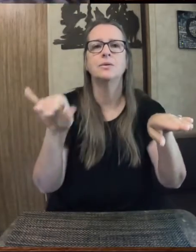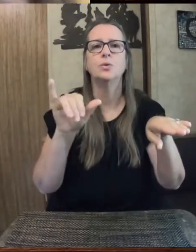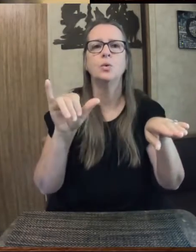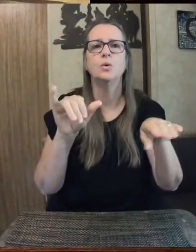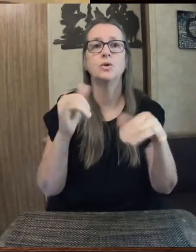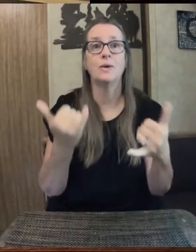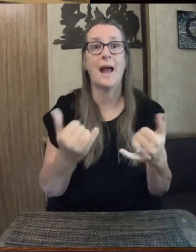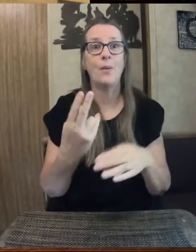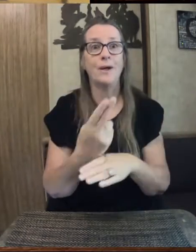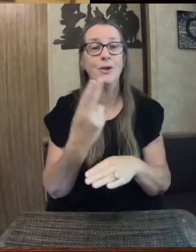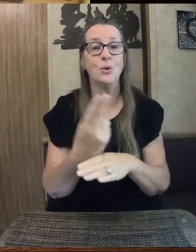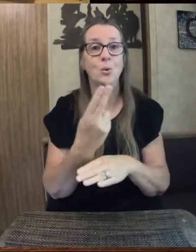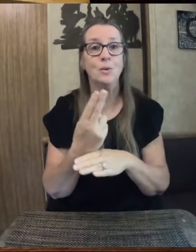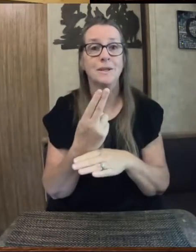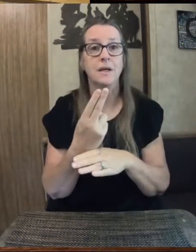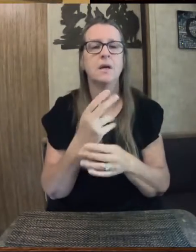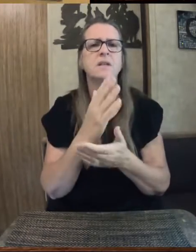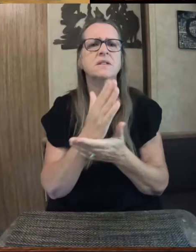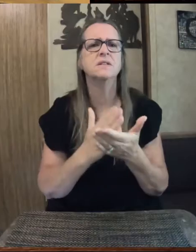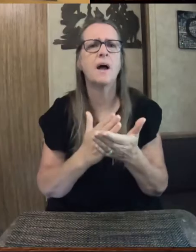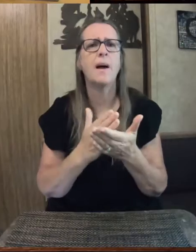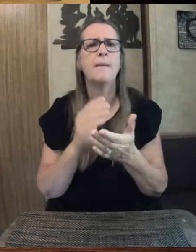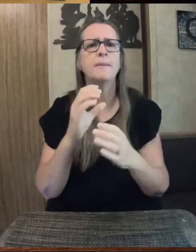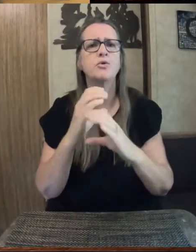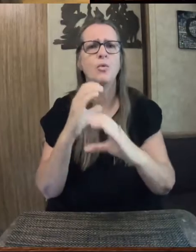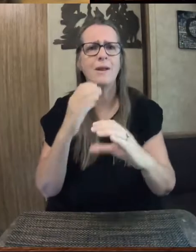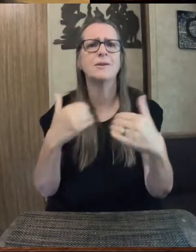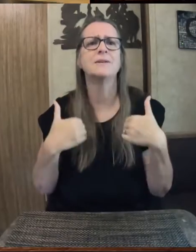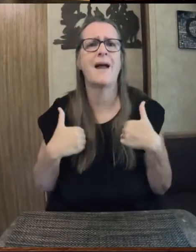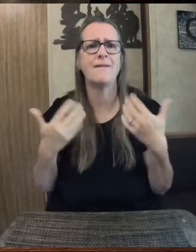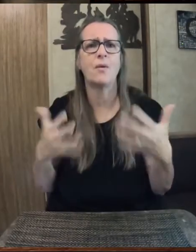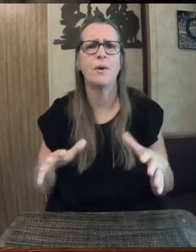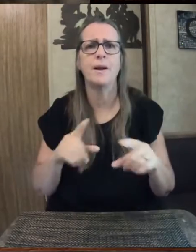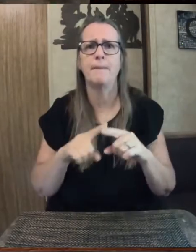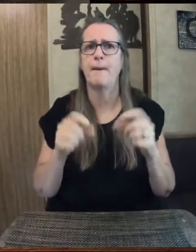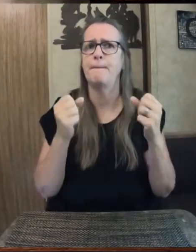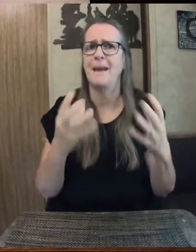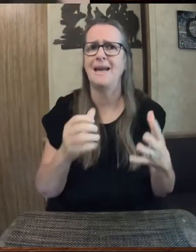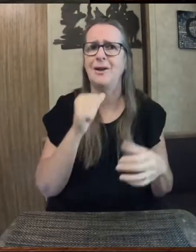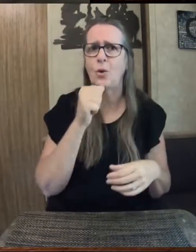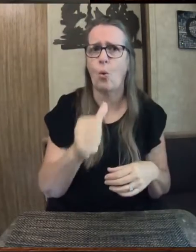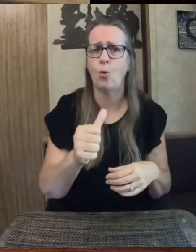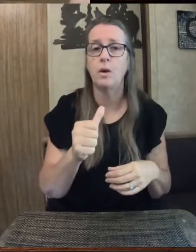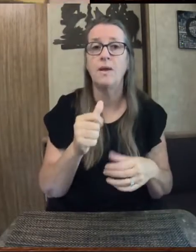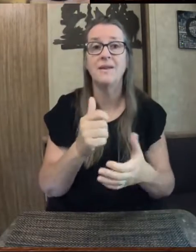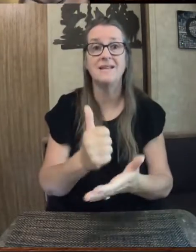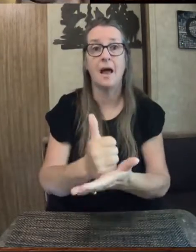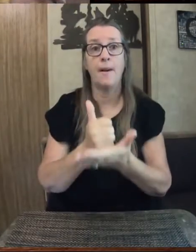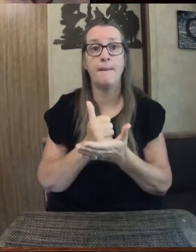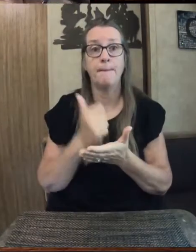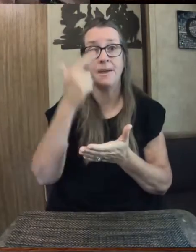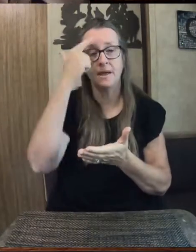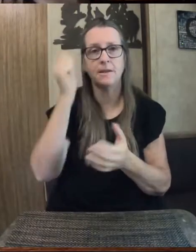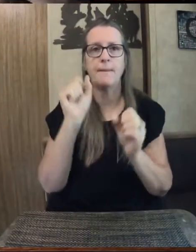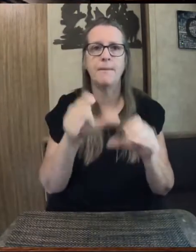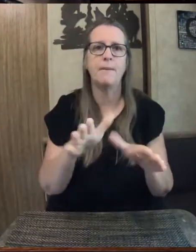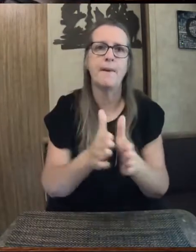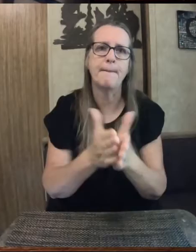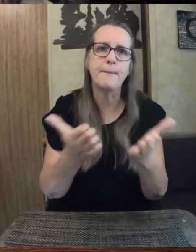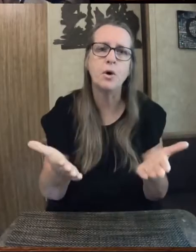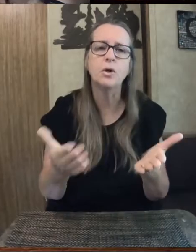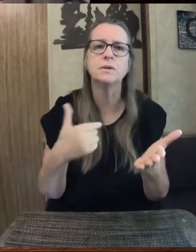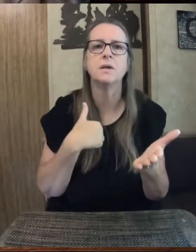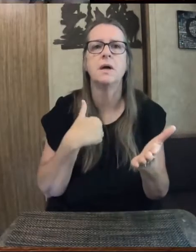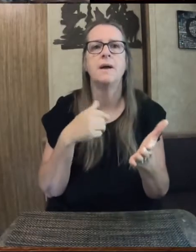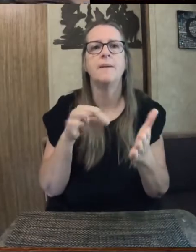usable. Some trailers might already have a shelf. A lot of them don't have anything above the bar, but this really helps me because I get to put my books